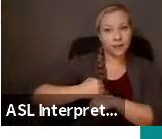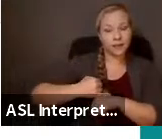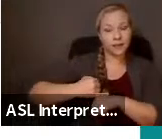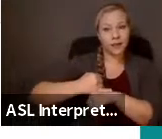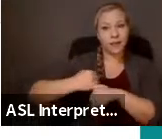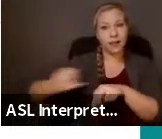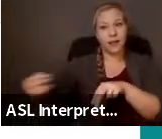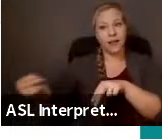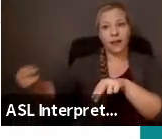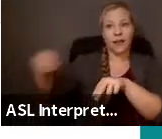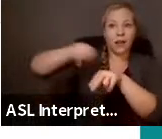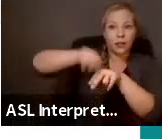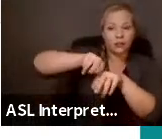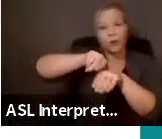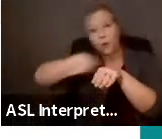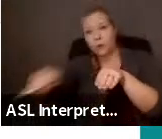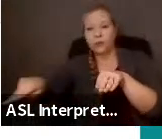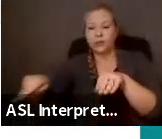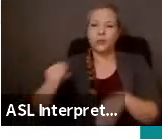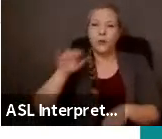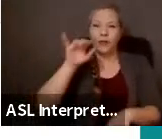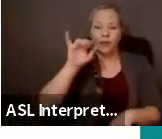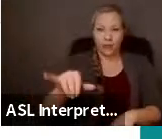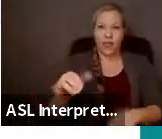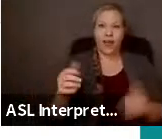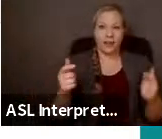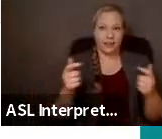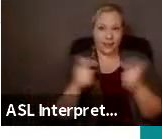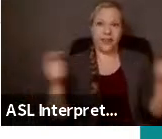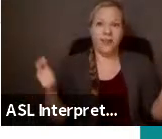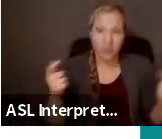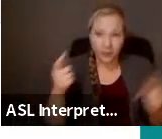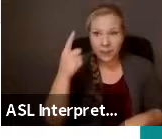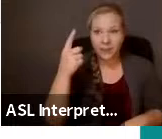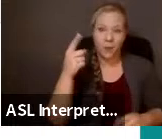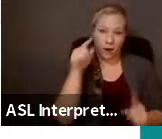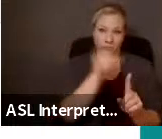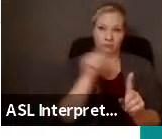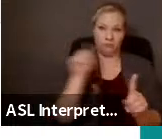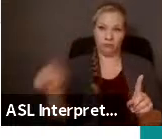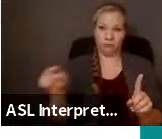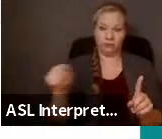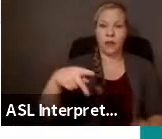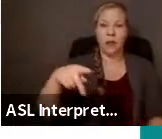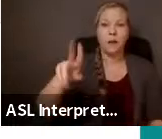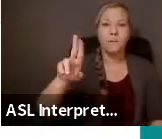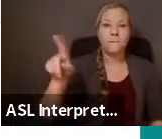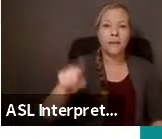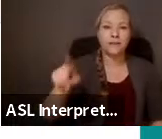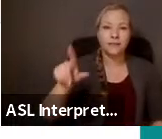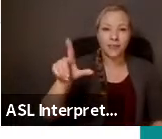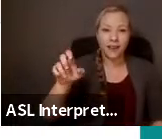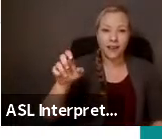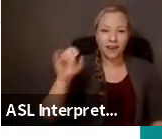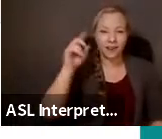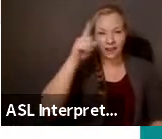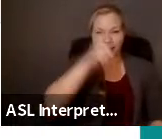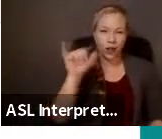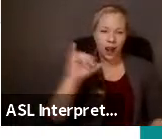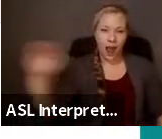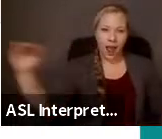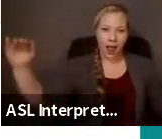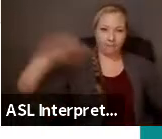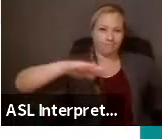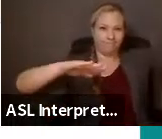metaphor of puzzle pieces. These are some of the really big puzzle pieces that need to be put into place so that we